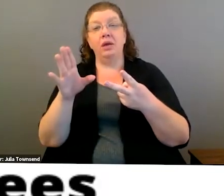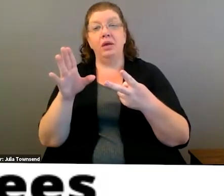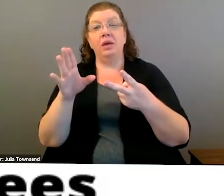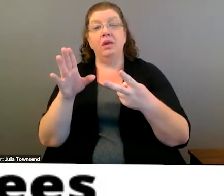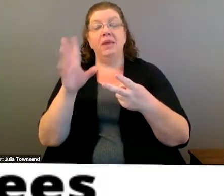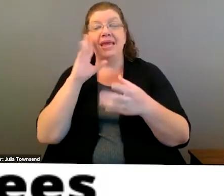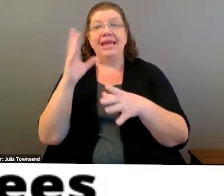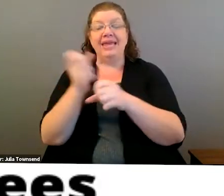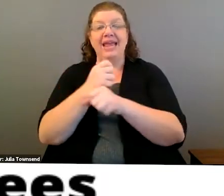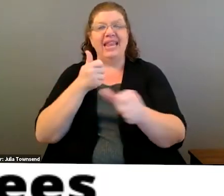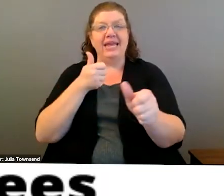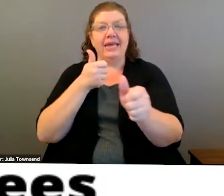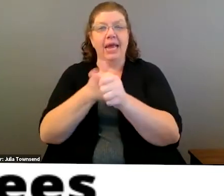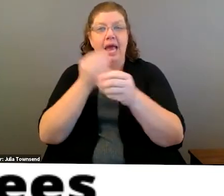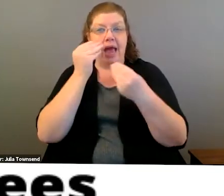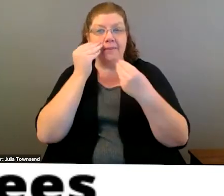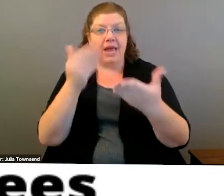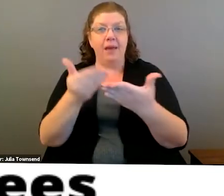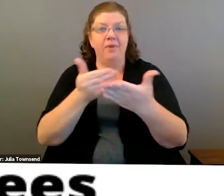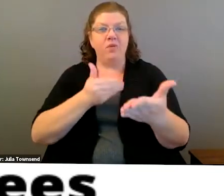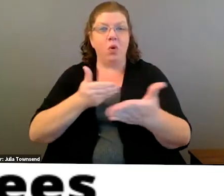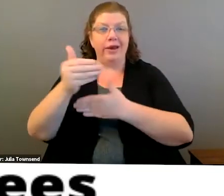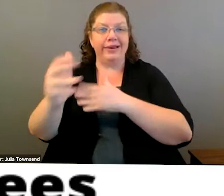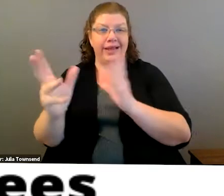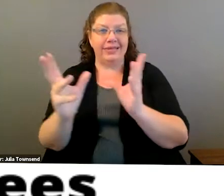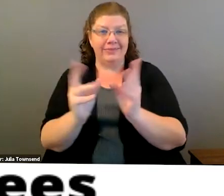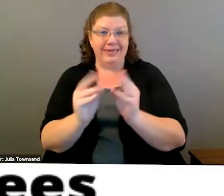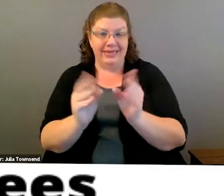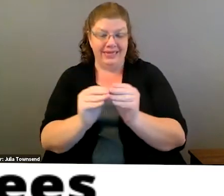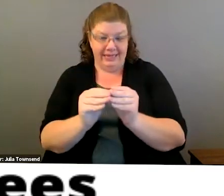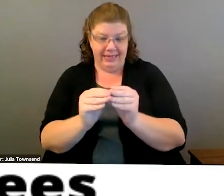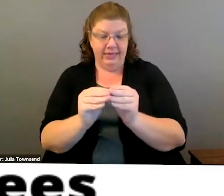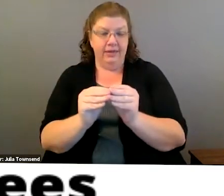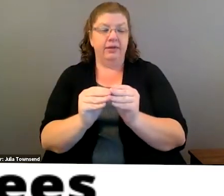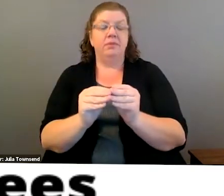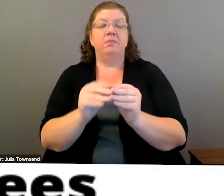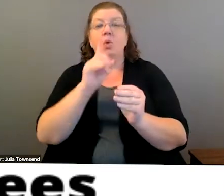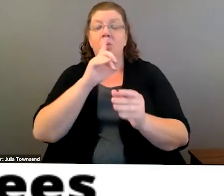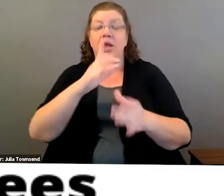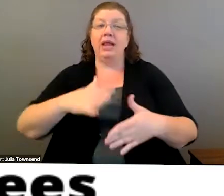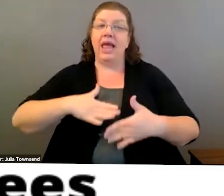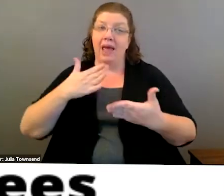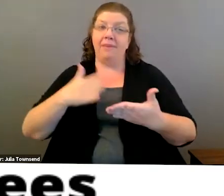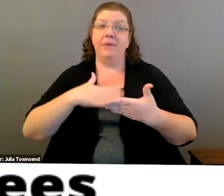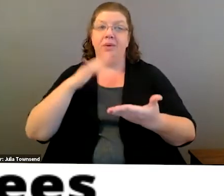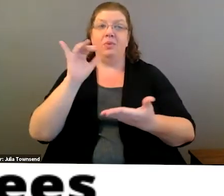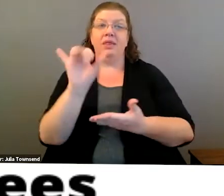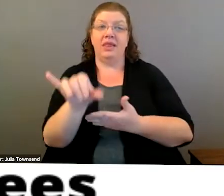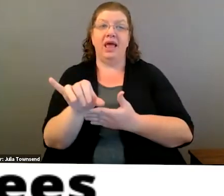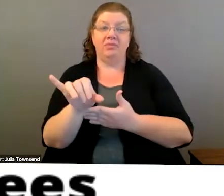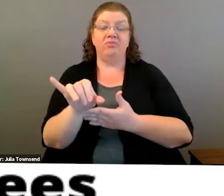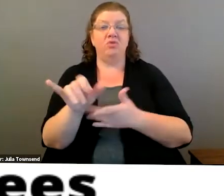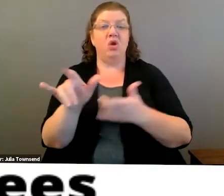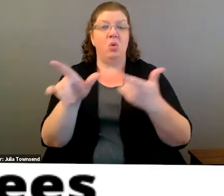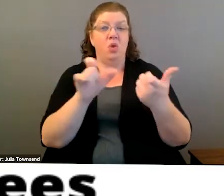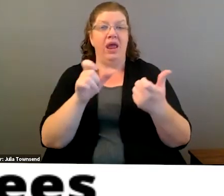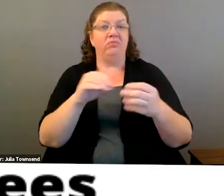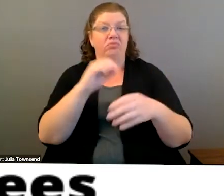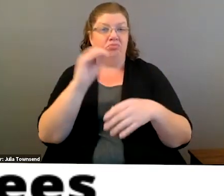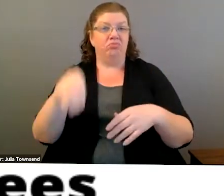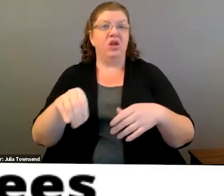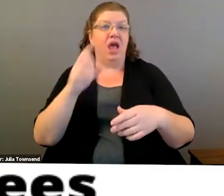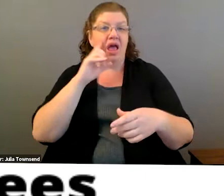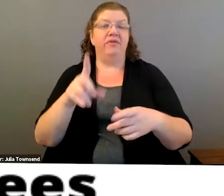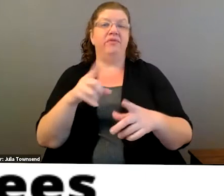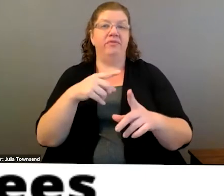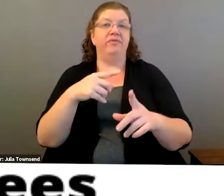update before our next meeting, but we're really happy with that rate of vaccination.